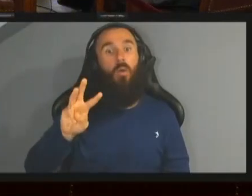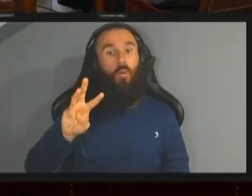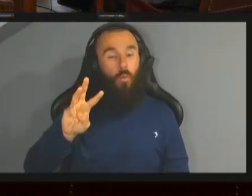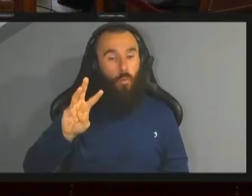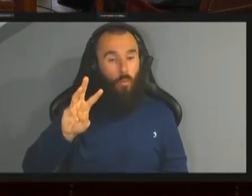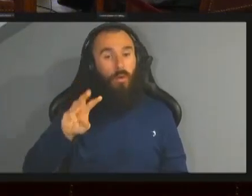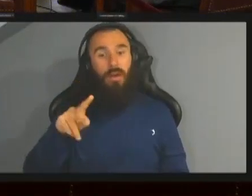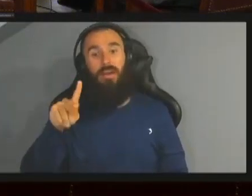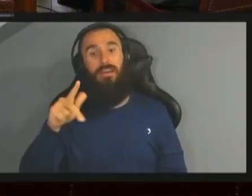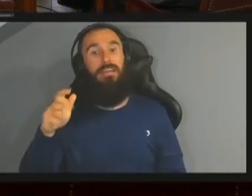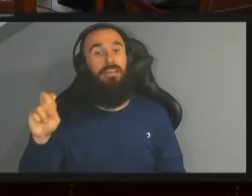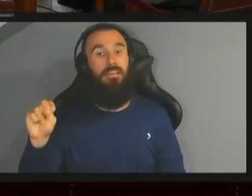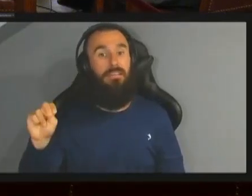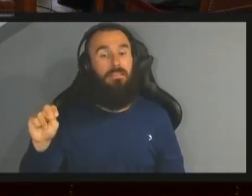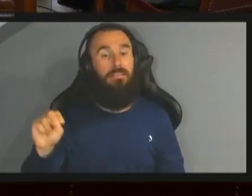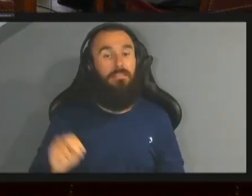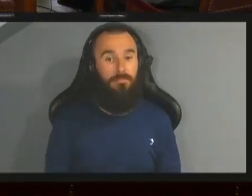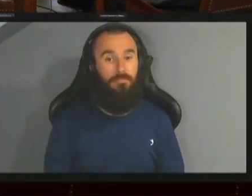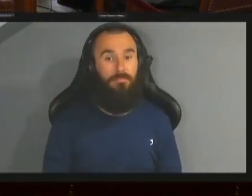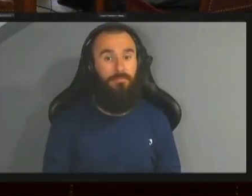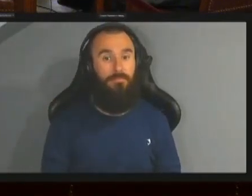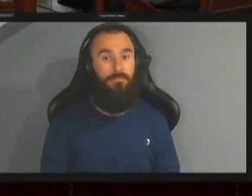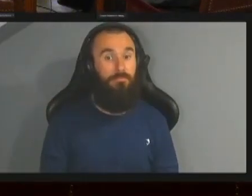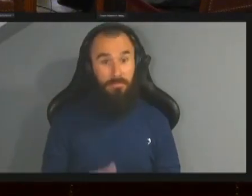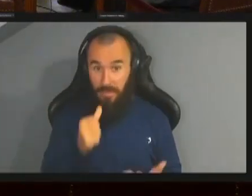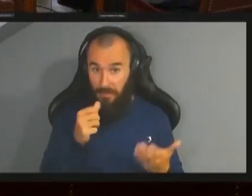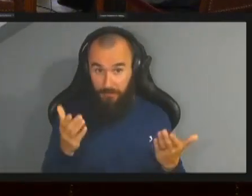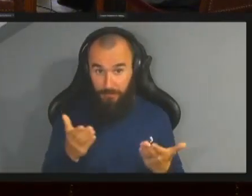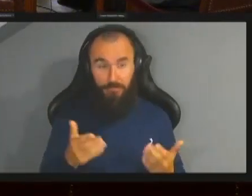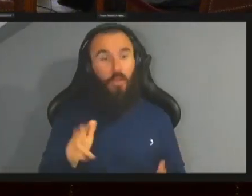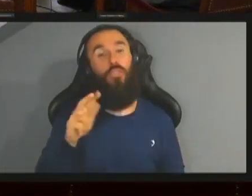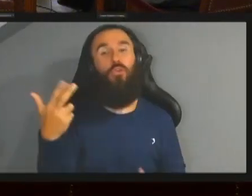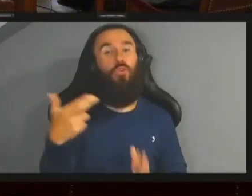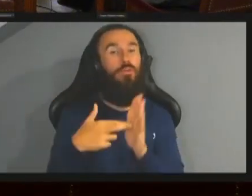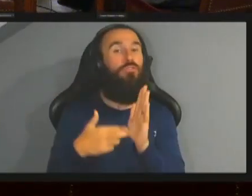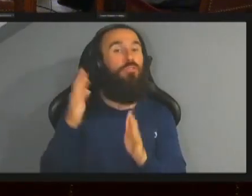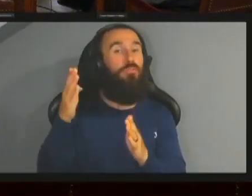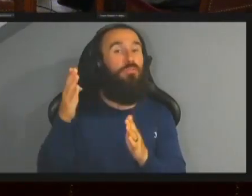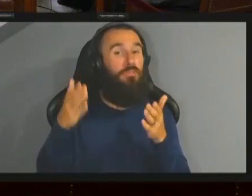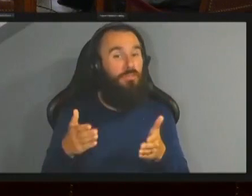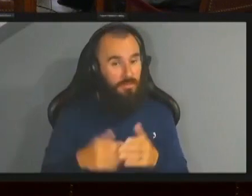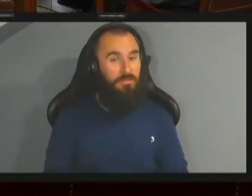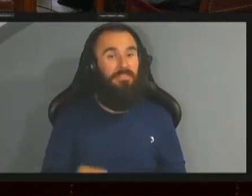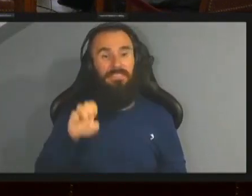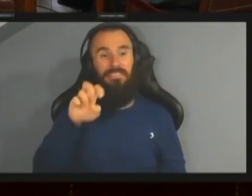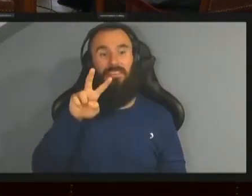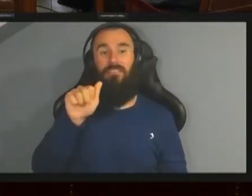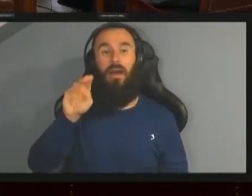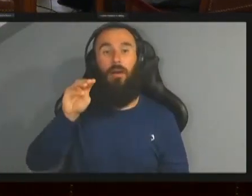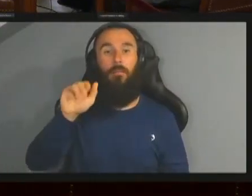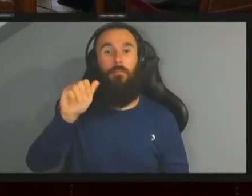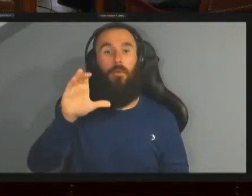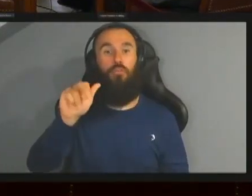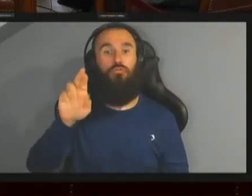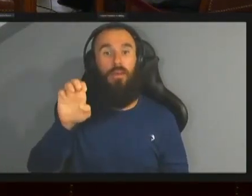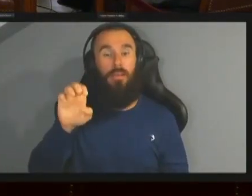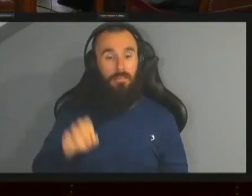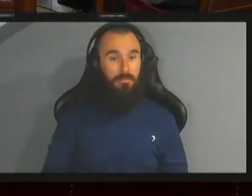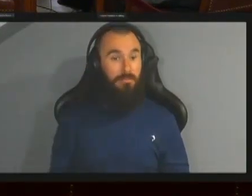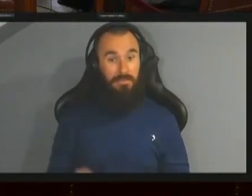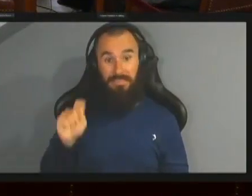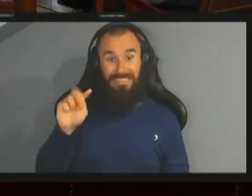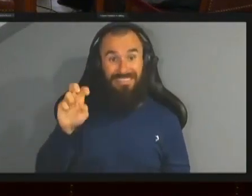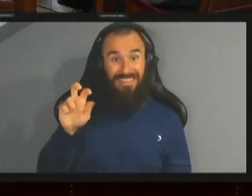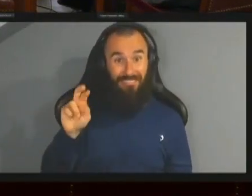Kayin. Not with us. Our third registered speaker is Stephen McCrae. Stephen, are you with